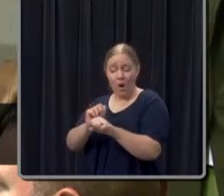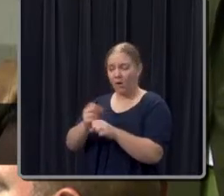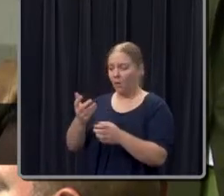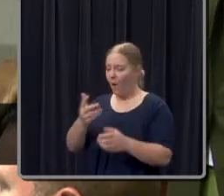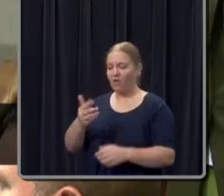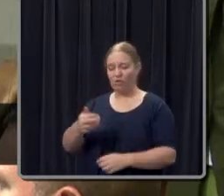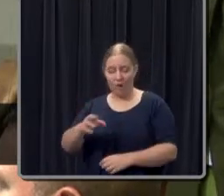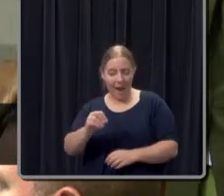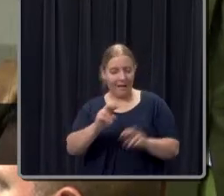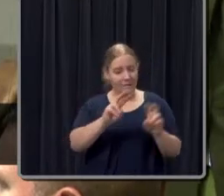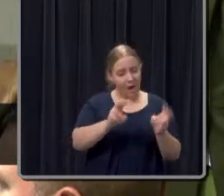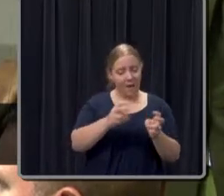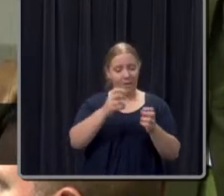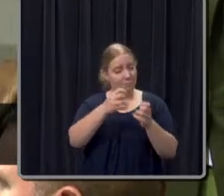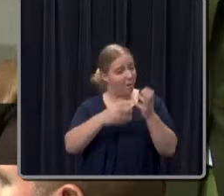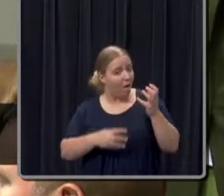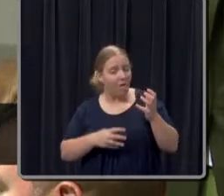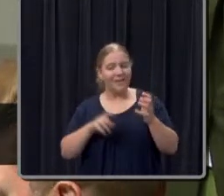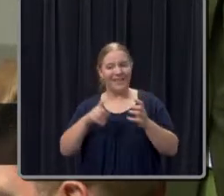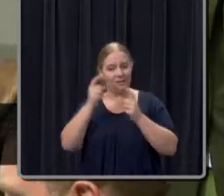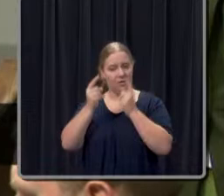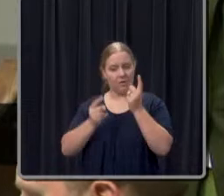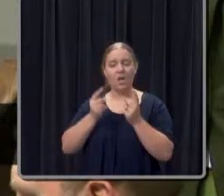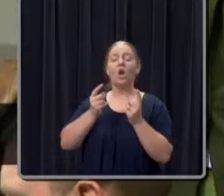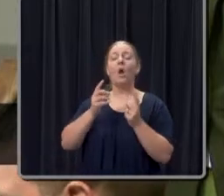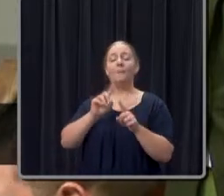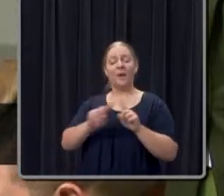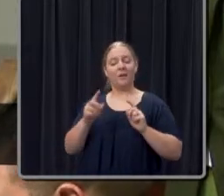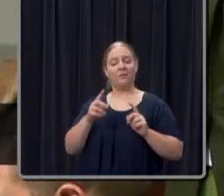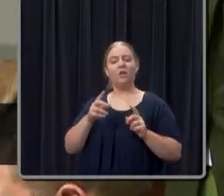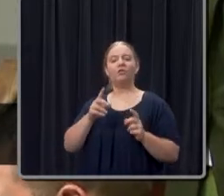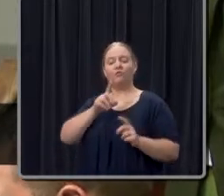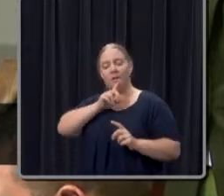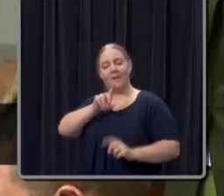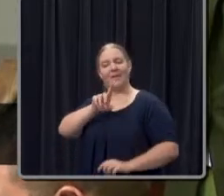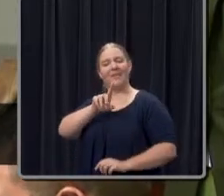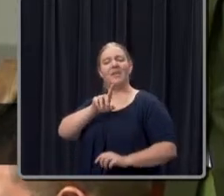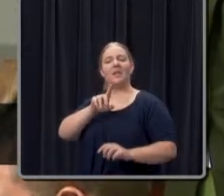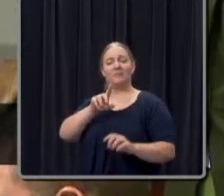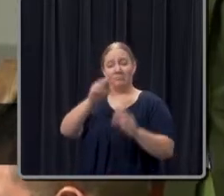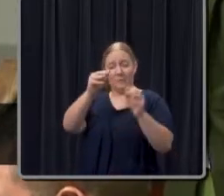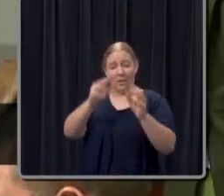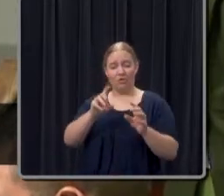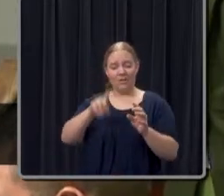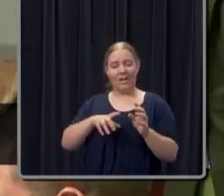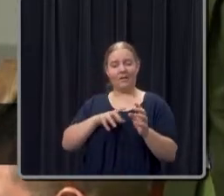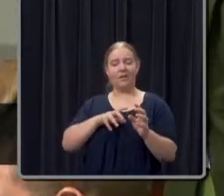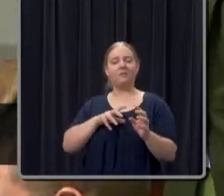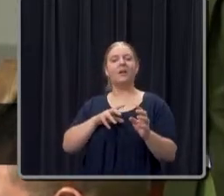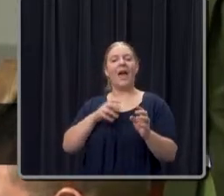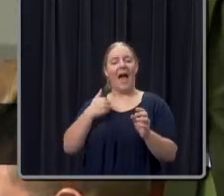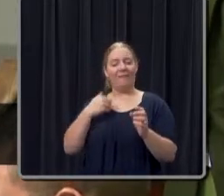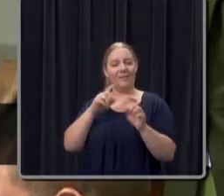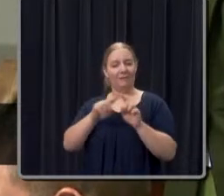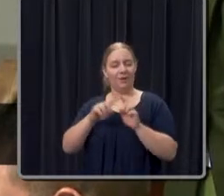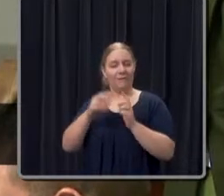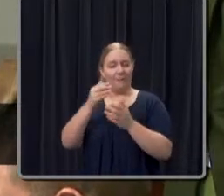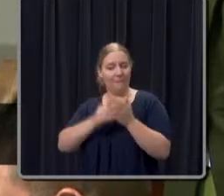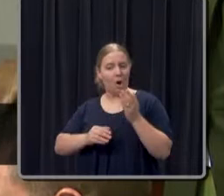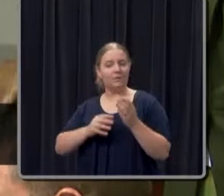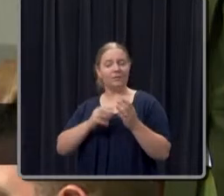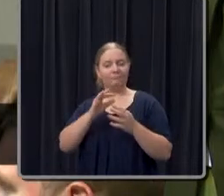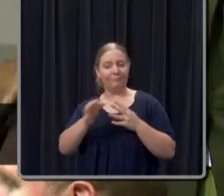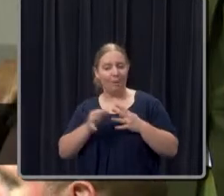the topic. But just making sure that our teachers really are equipped to have all of those different pieces there together. We also really